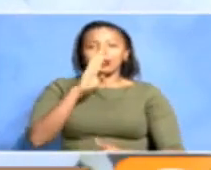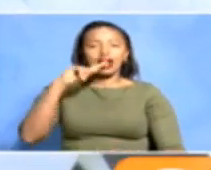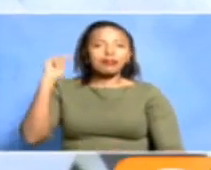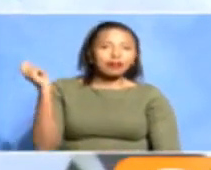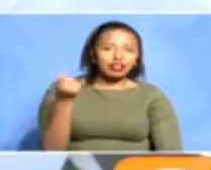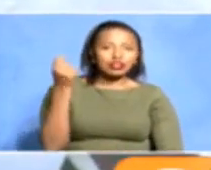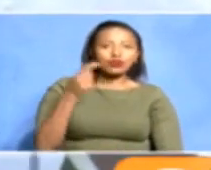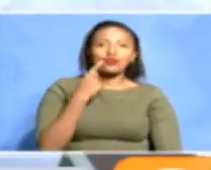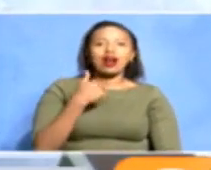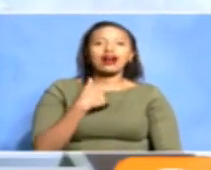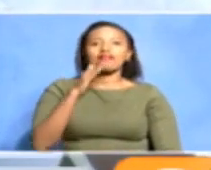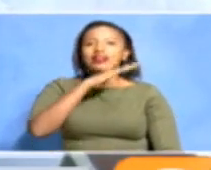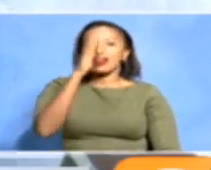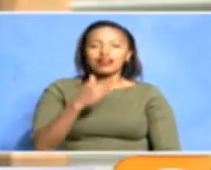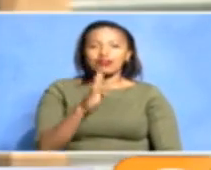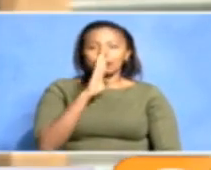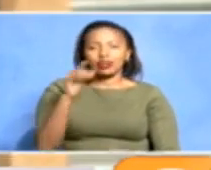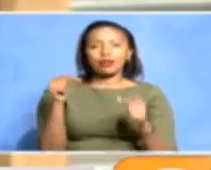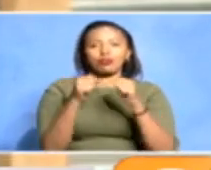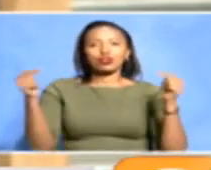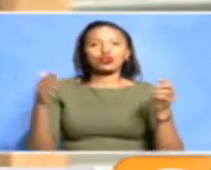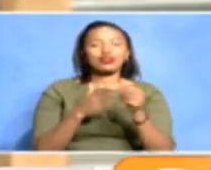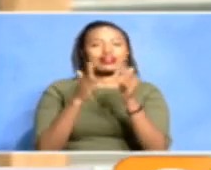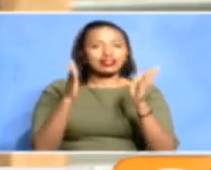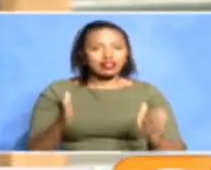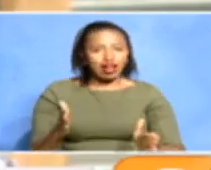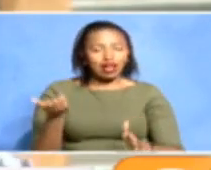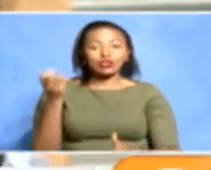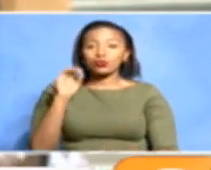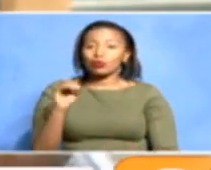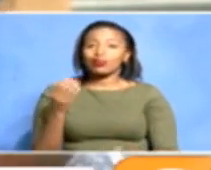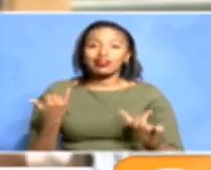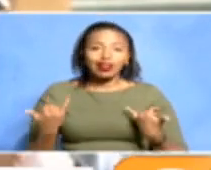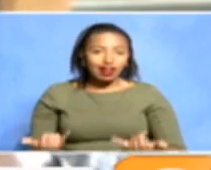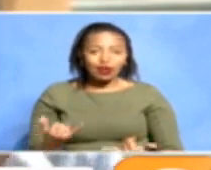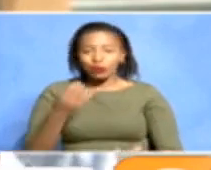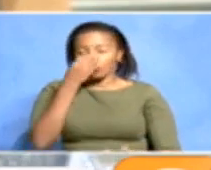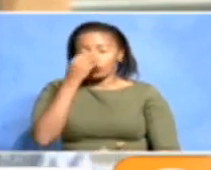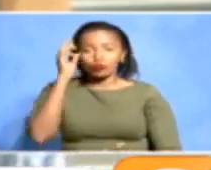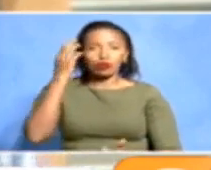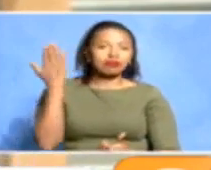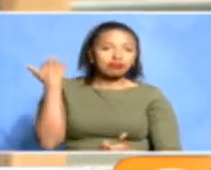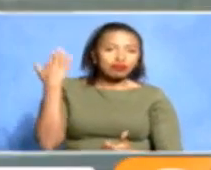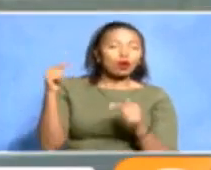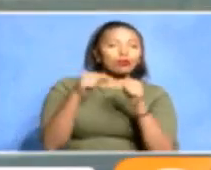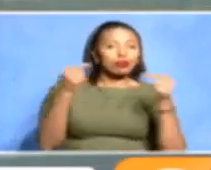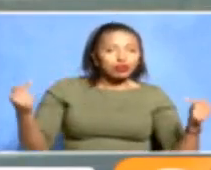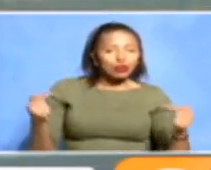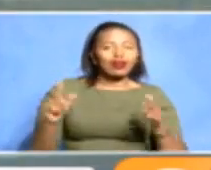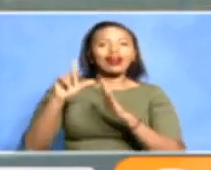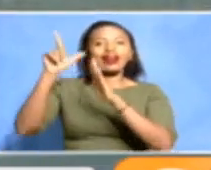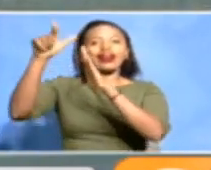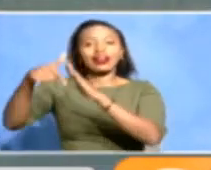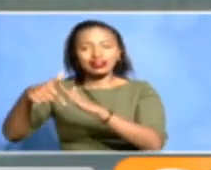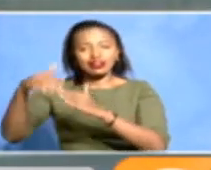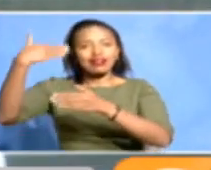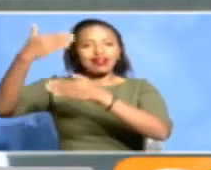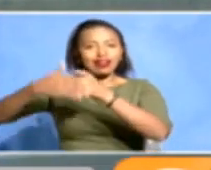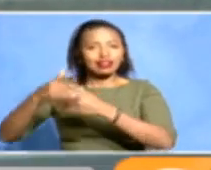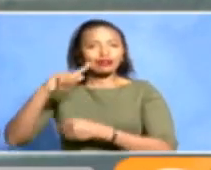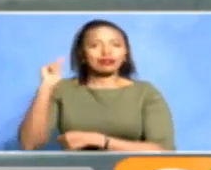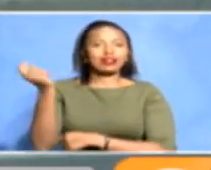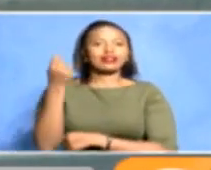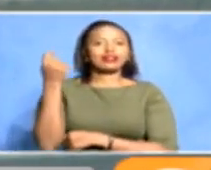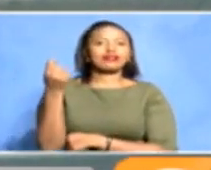been an opposition leader. So Ruto will be in opposition before he ascends to presidency. So when Raila is a president, we will have him